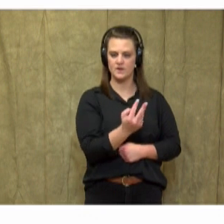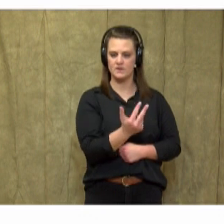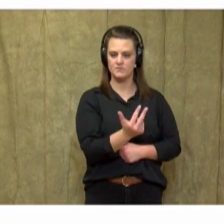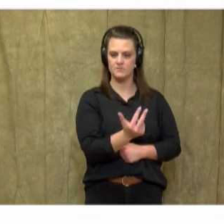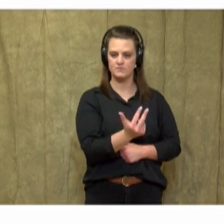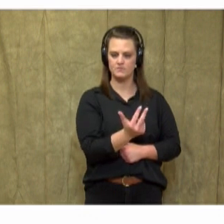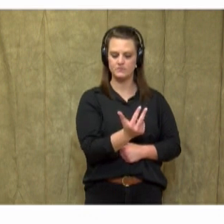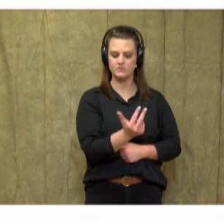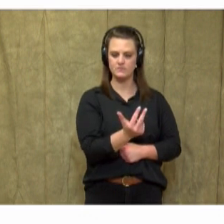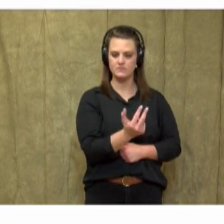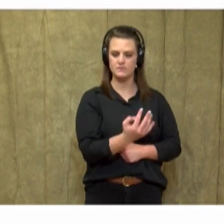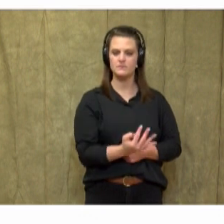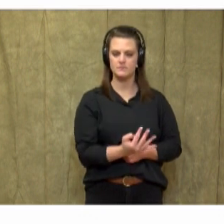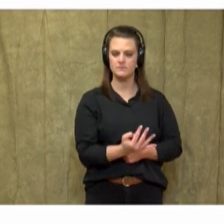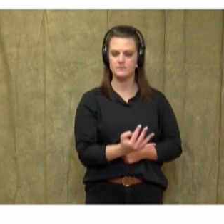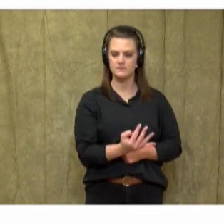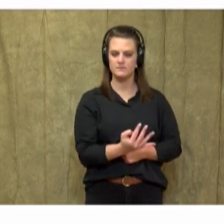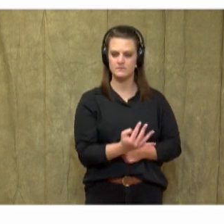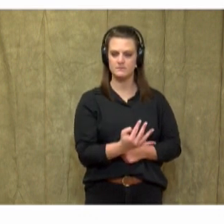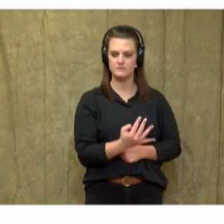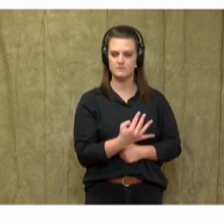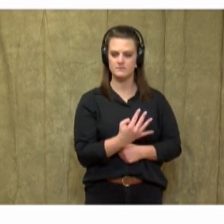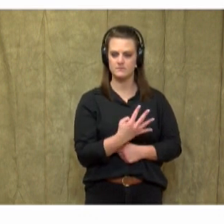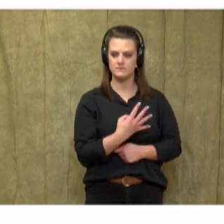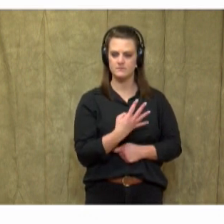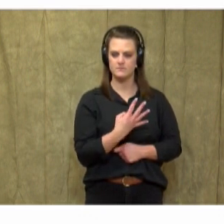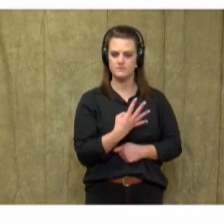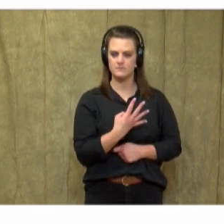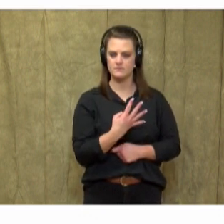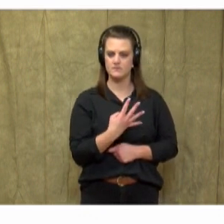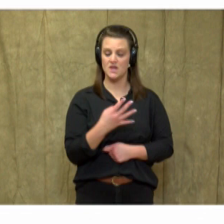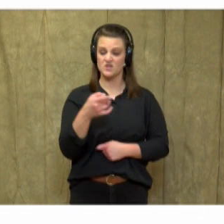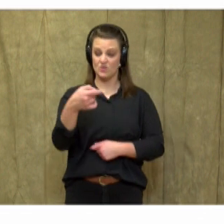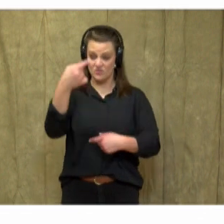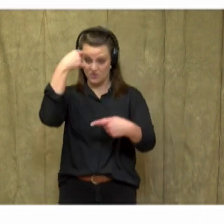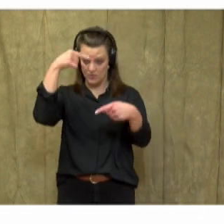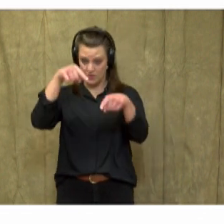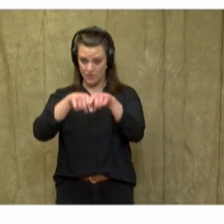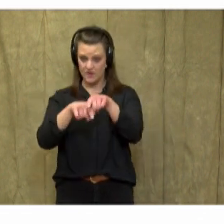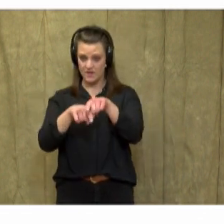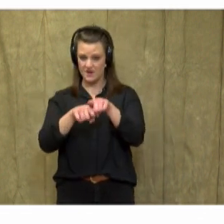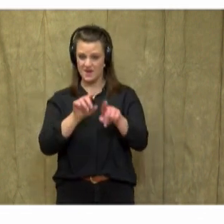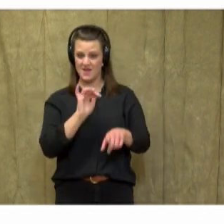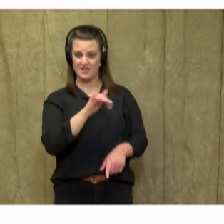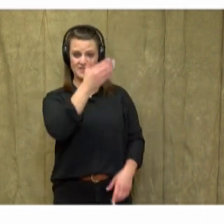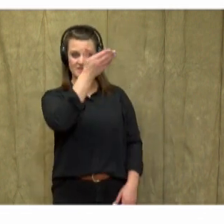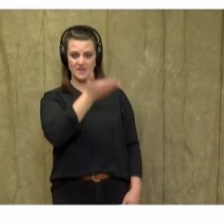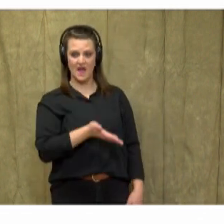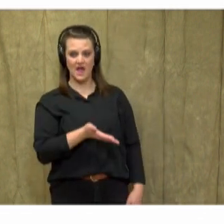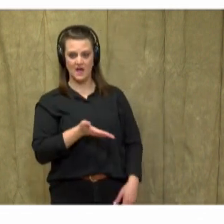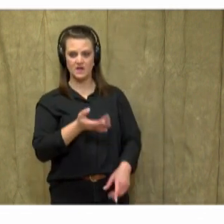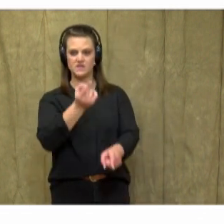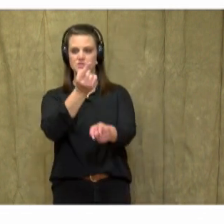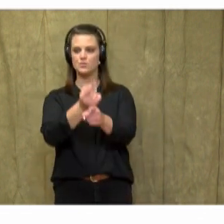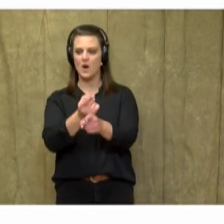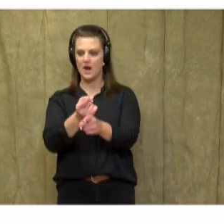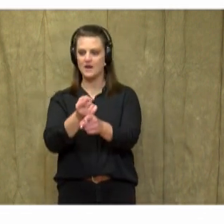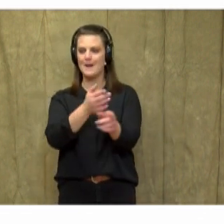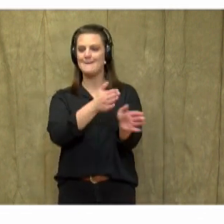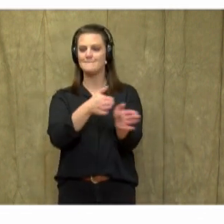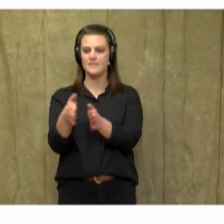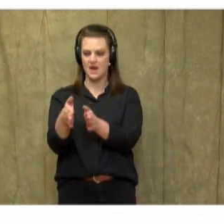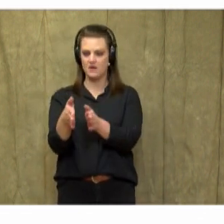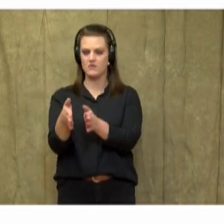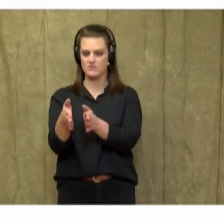3 packages, and 4 packages. Do you agree that that is the correct